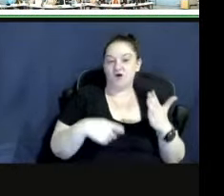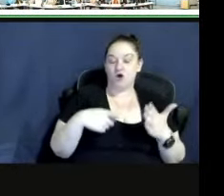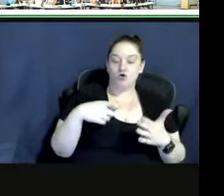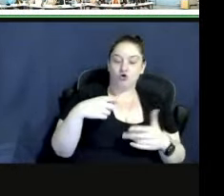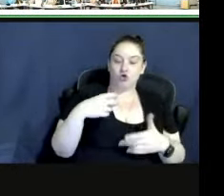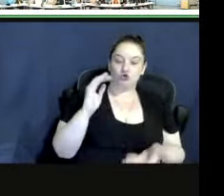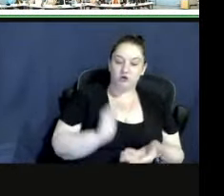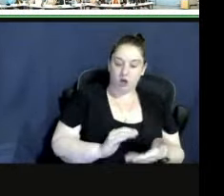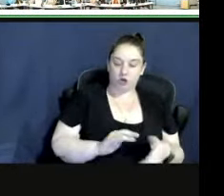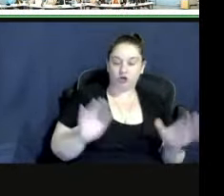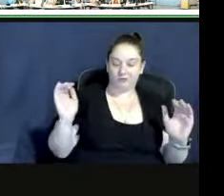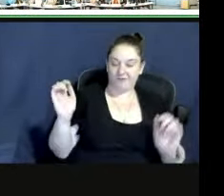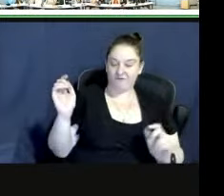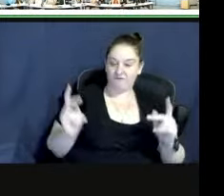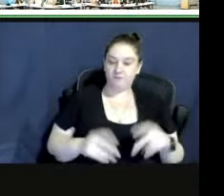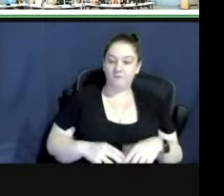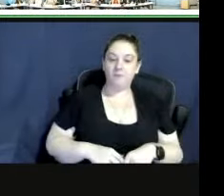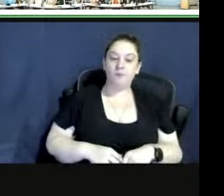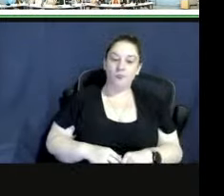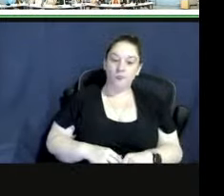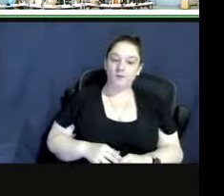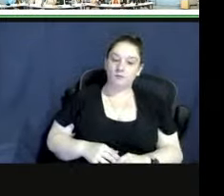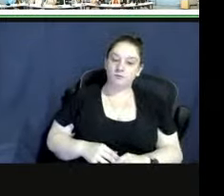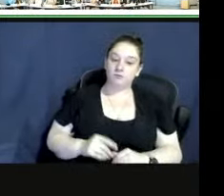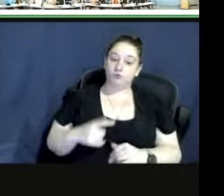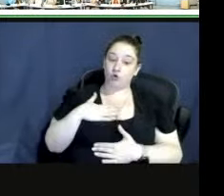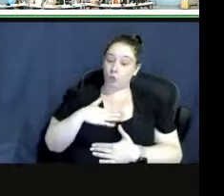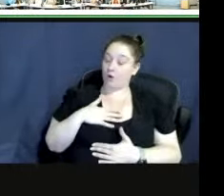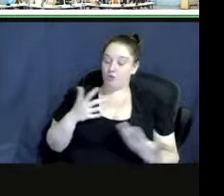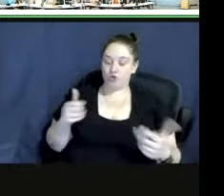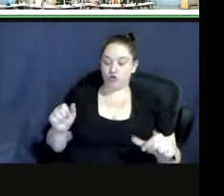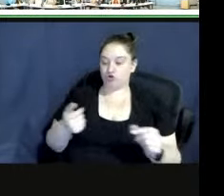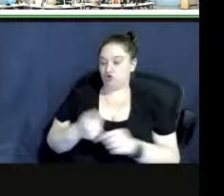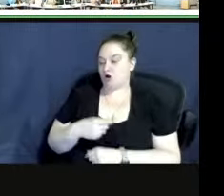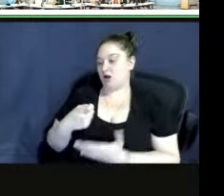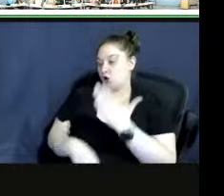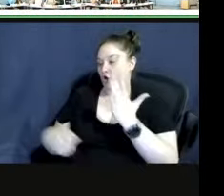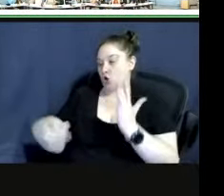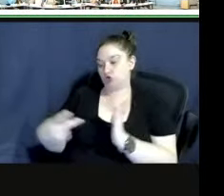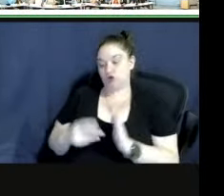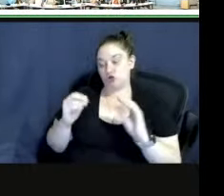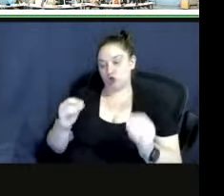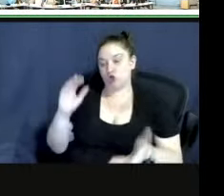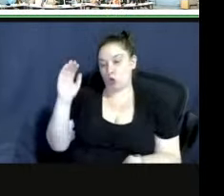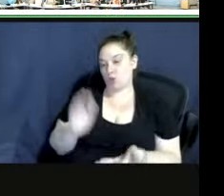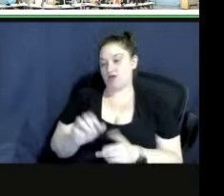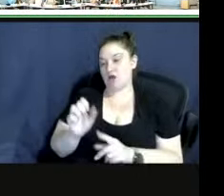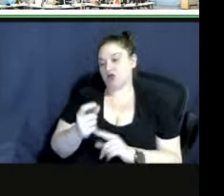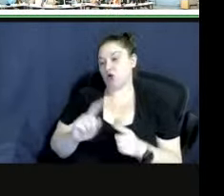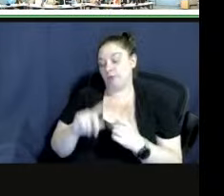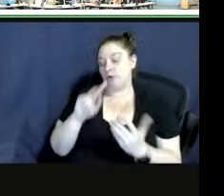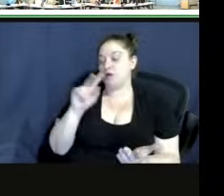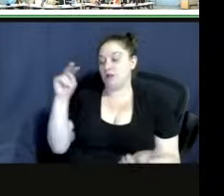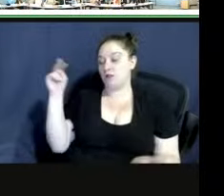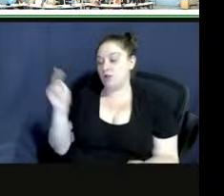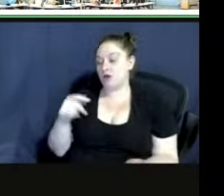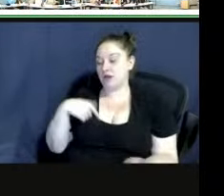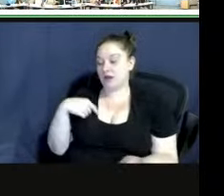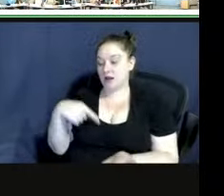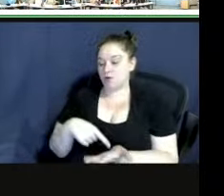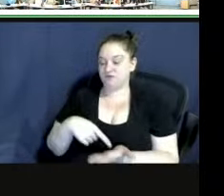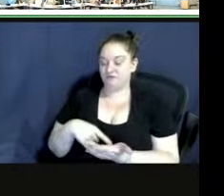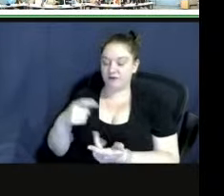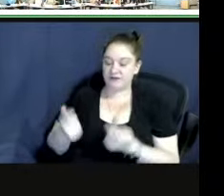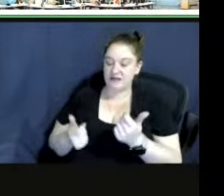On recreation, we're just looking for additional cost recovery. So no reduction scenario, but really looking at our fees, eliminating subsidies,